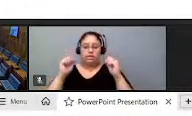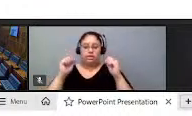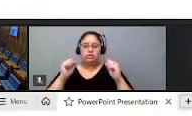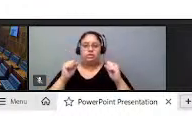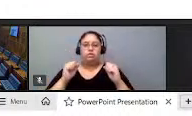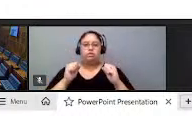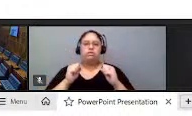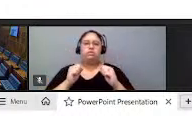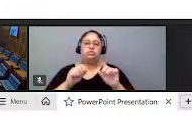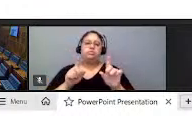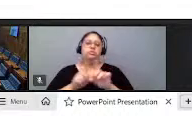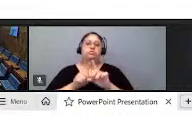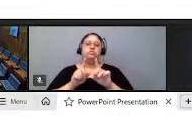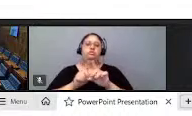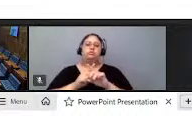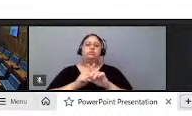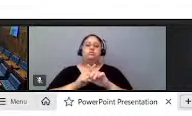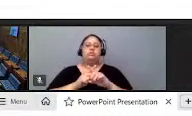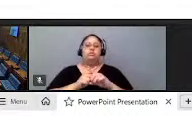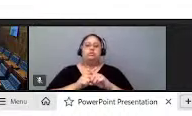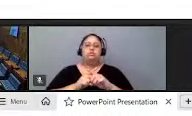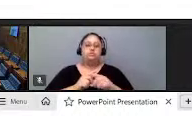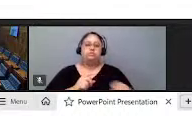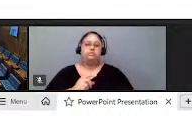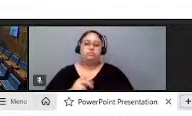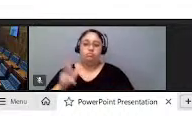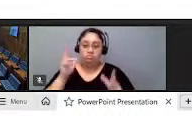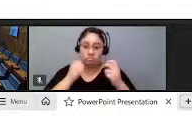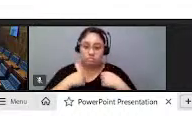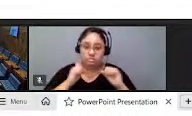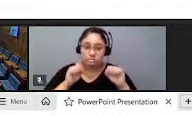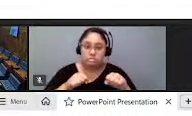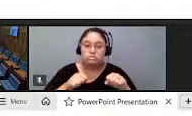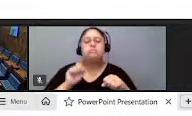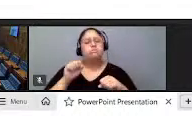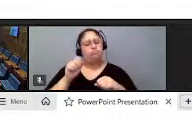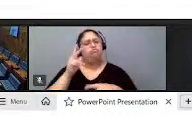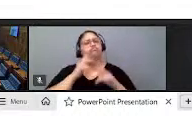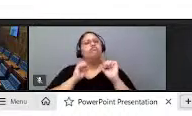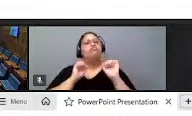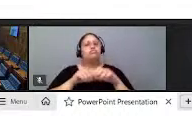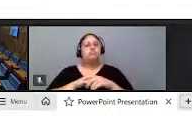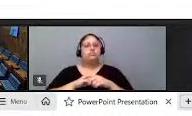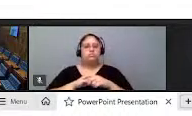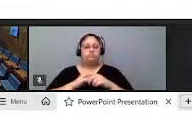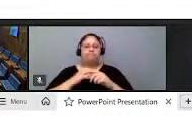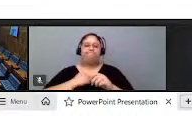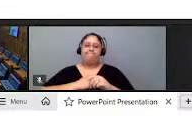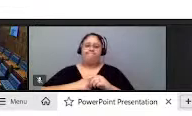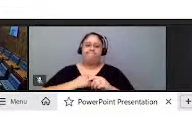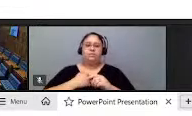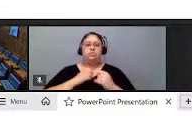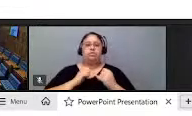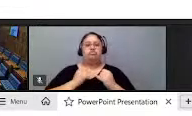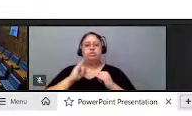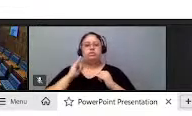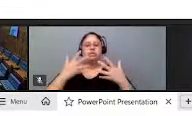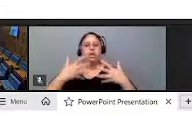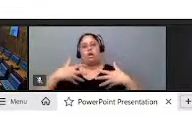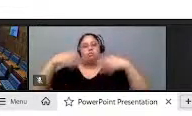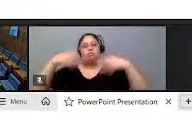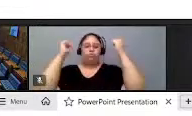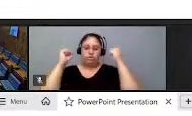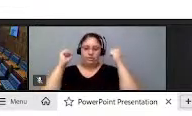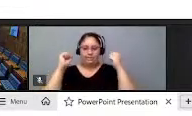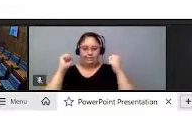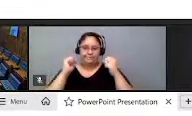shedding can I just check if I'm audible yes you're still audible my apology we just went into load